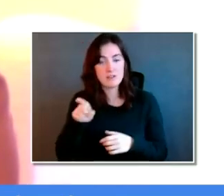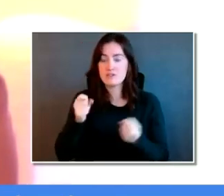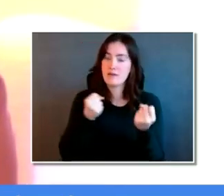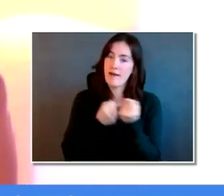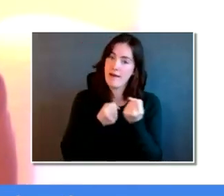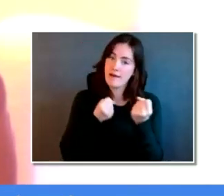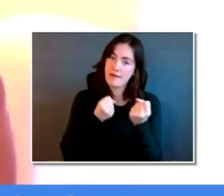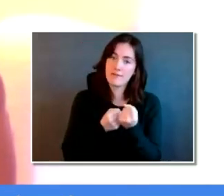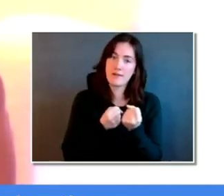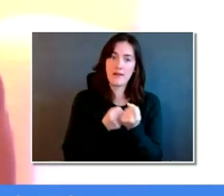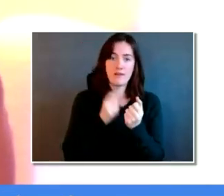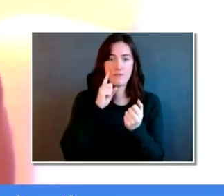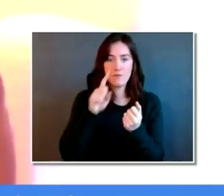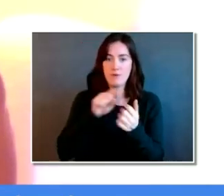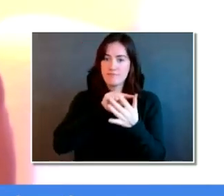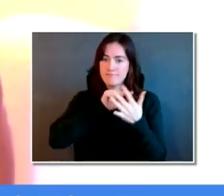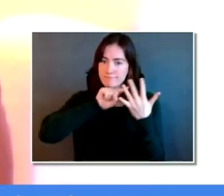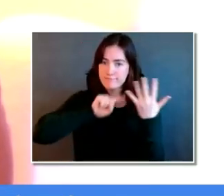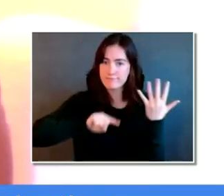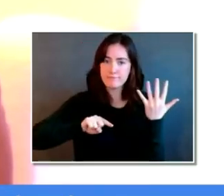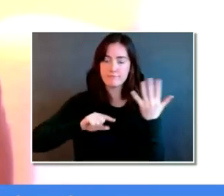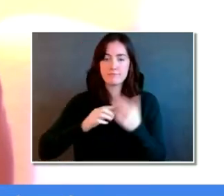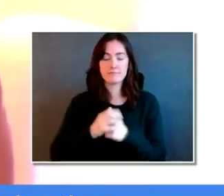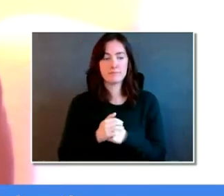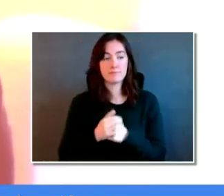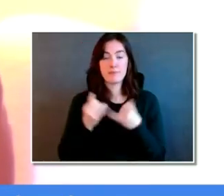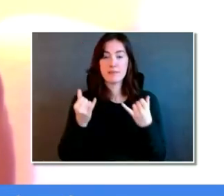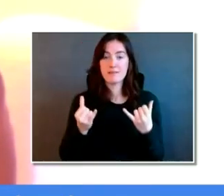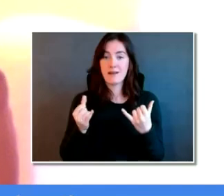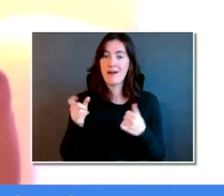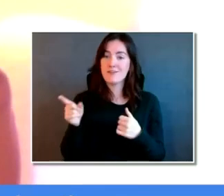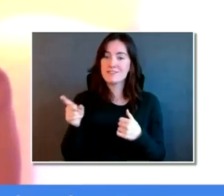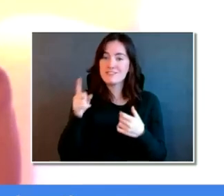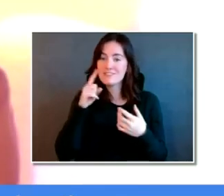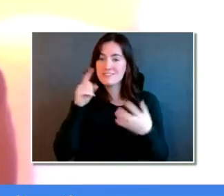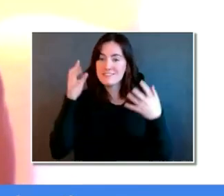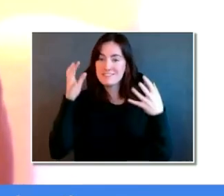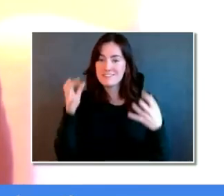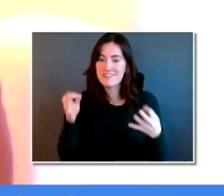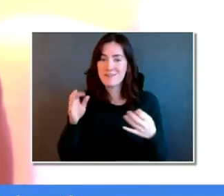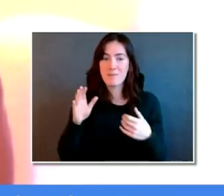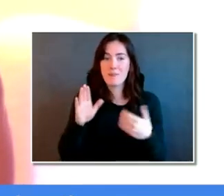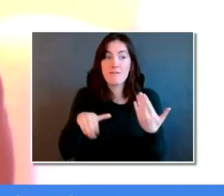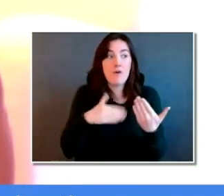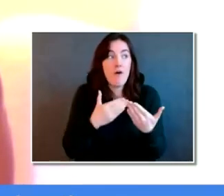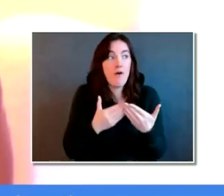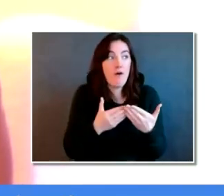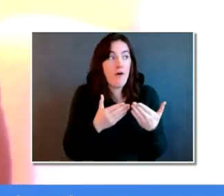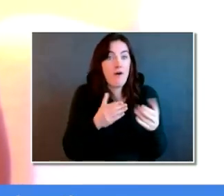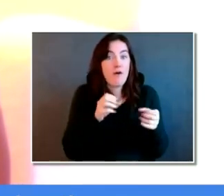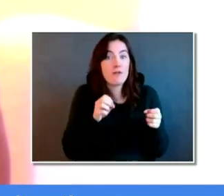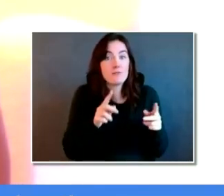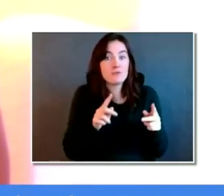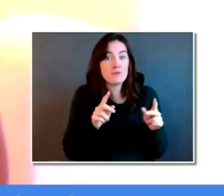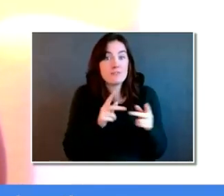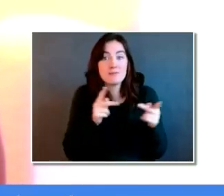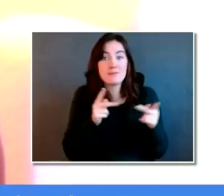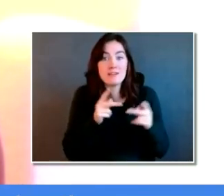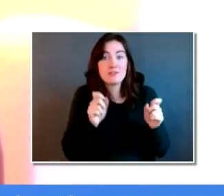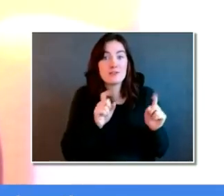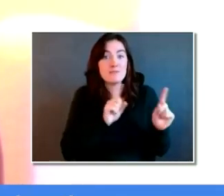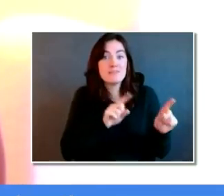And right now, she's decided to spend, of all the places she could be at this moment in